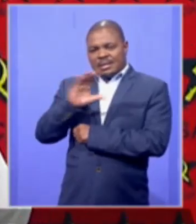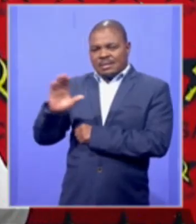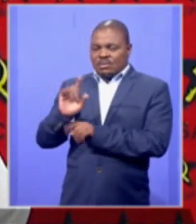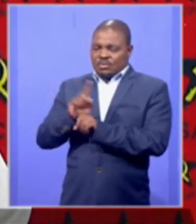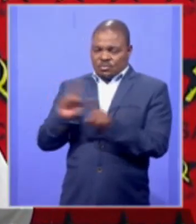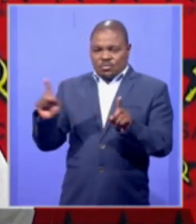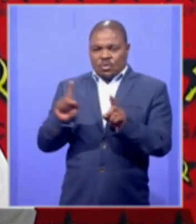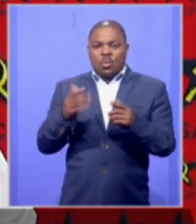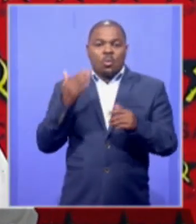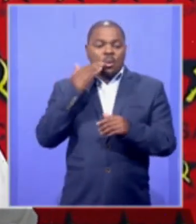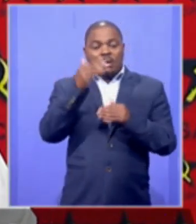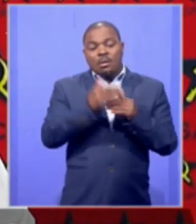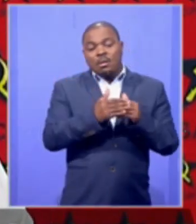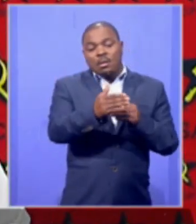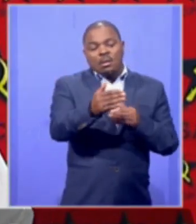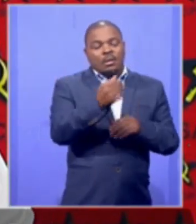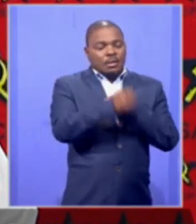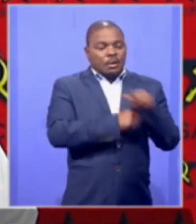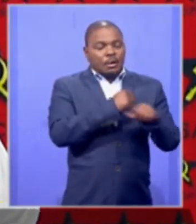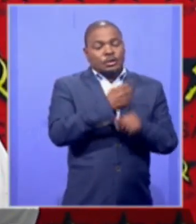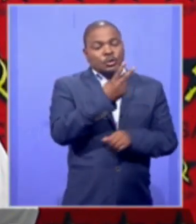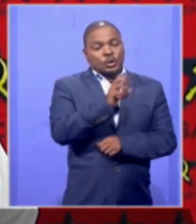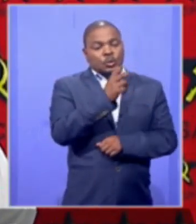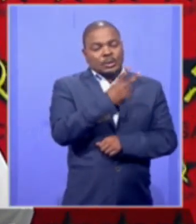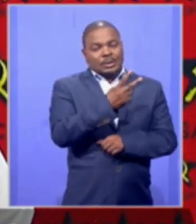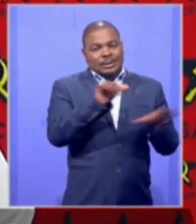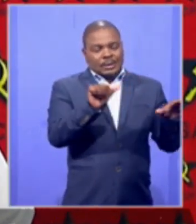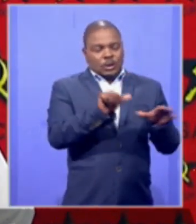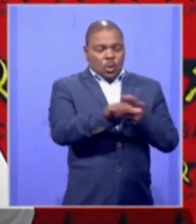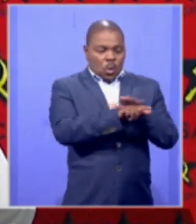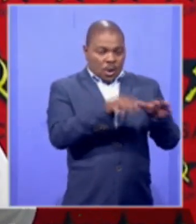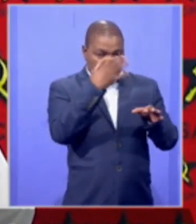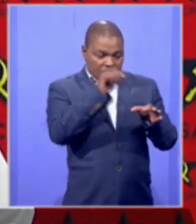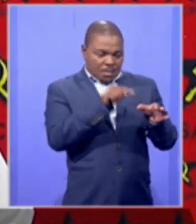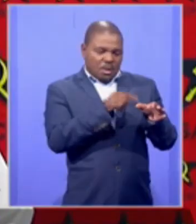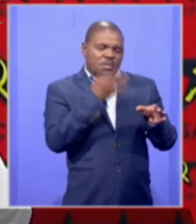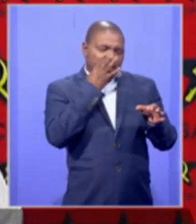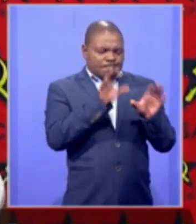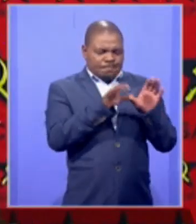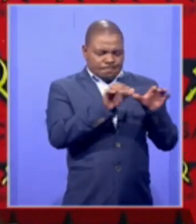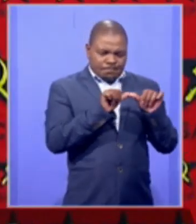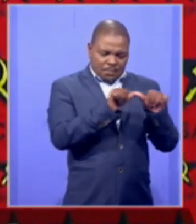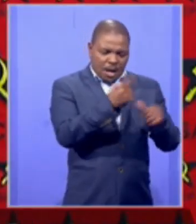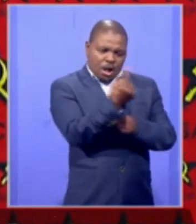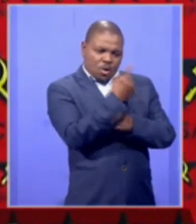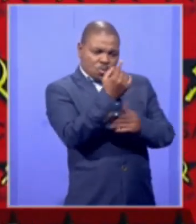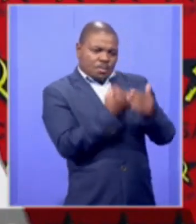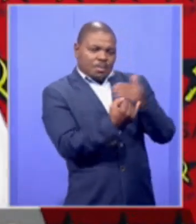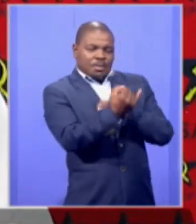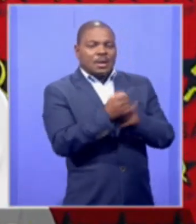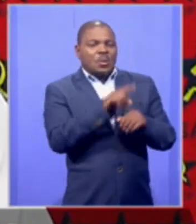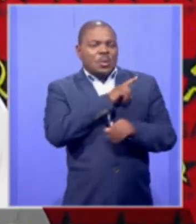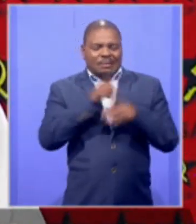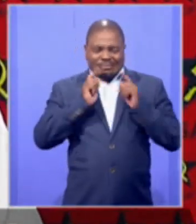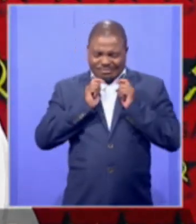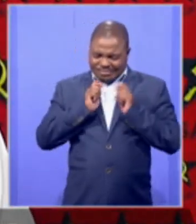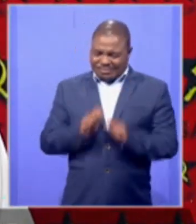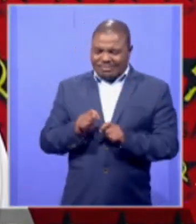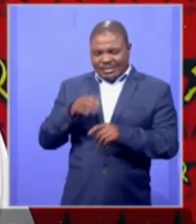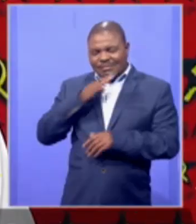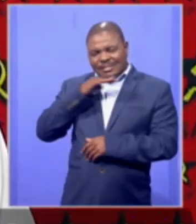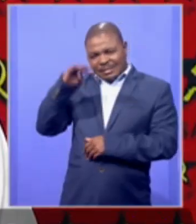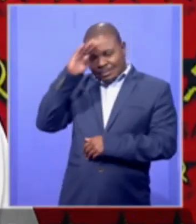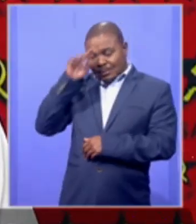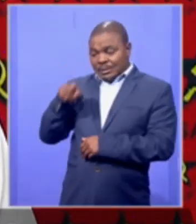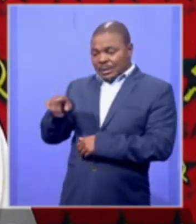elections tsa tse di latelang ka 2026 local government elections ba re ba lapile ke gore mokgatlo o wa ANC ga o ba tsetsi